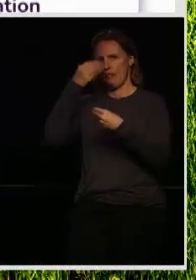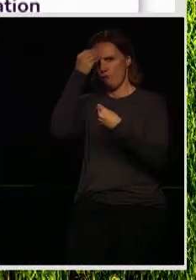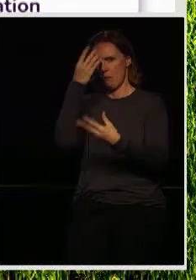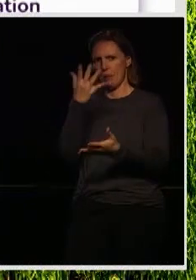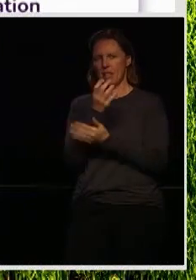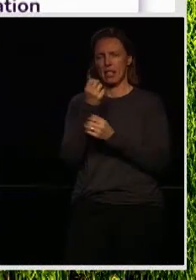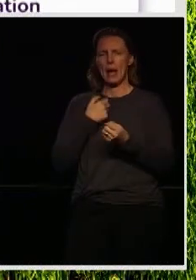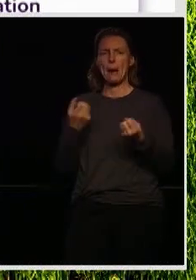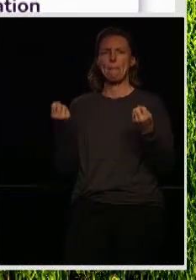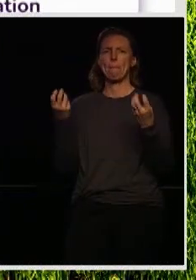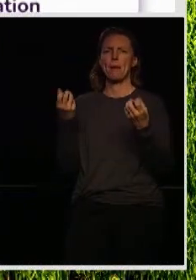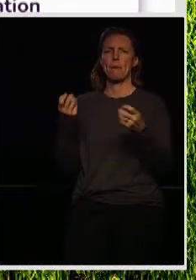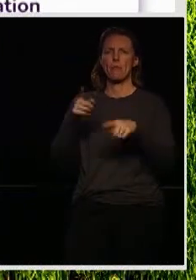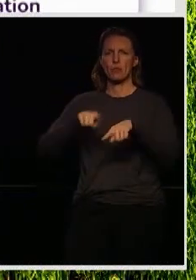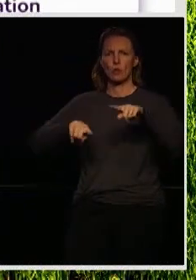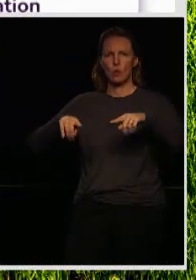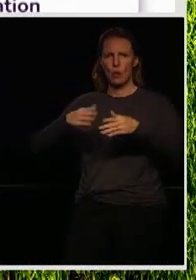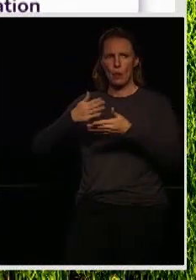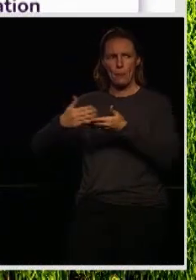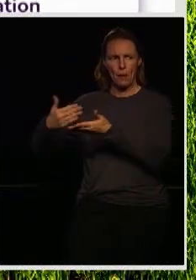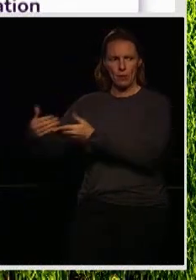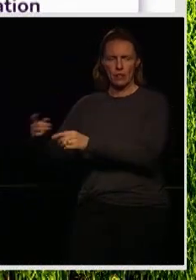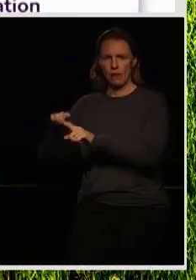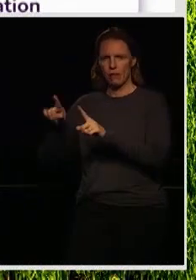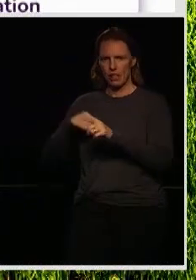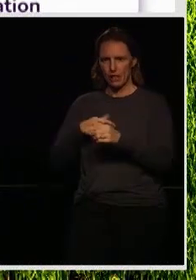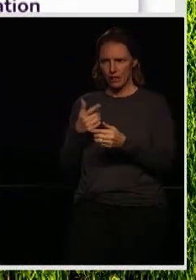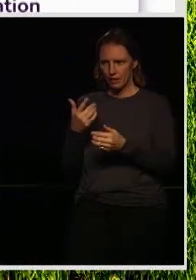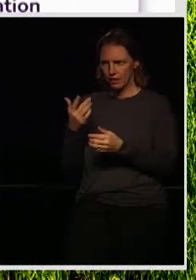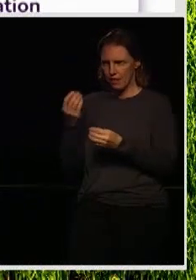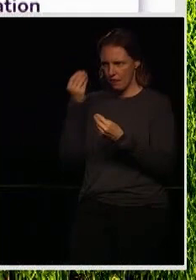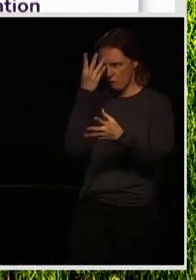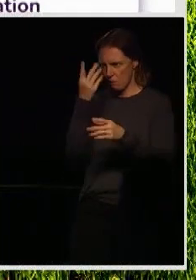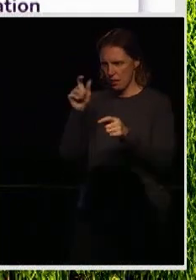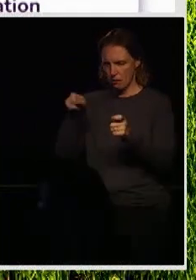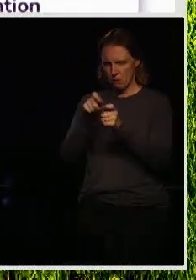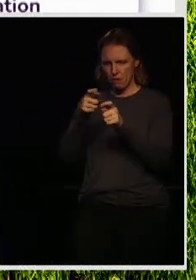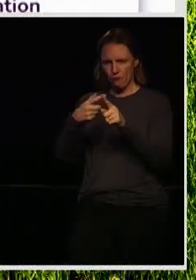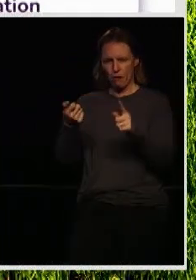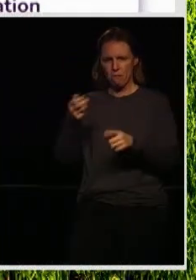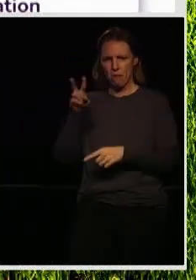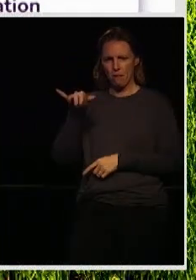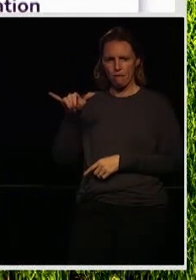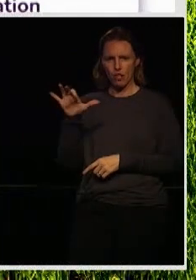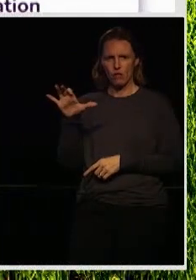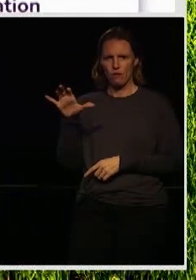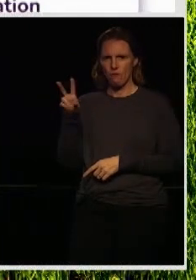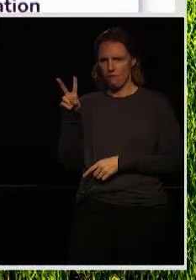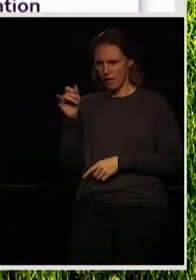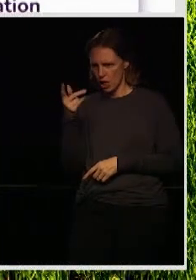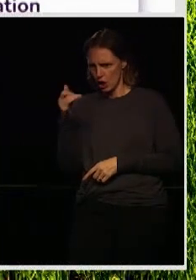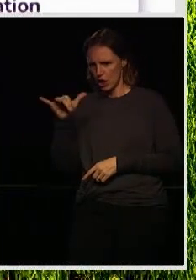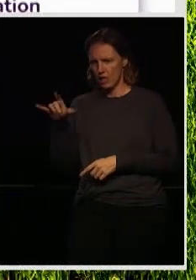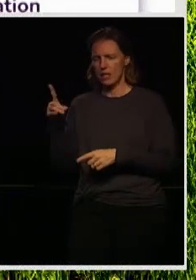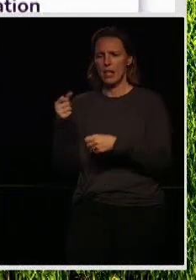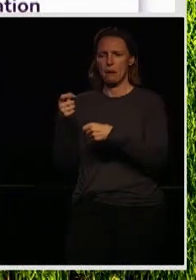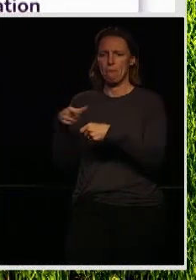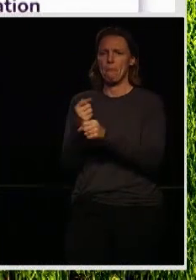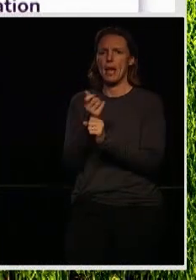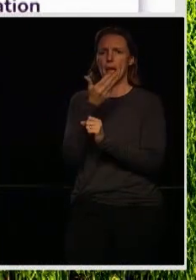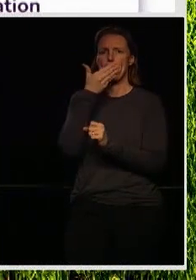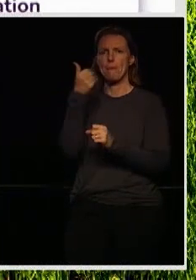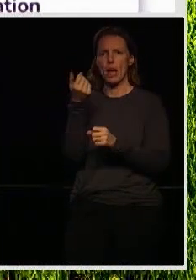and multiple sources of their information, specifically from their vineyard, so that they can make better and faster decisions